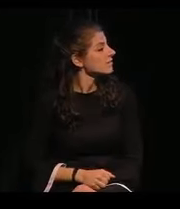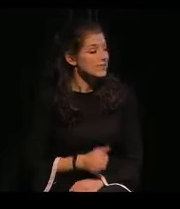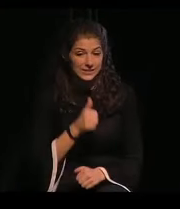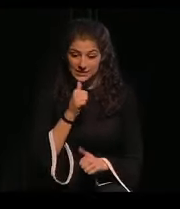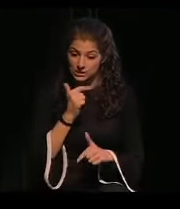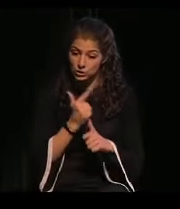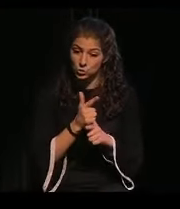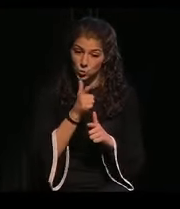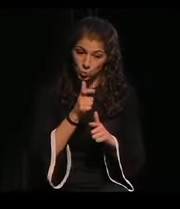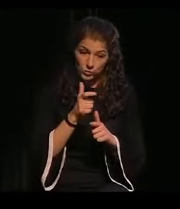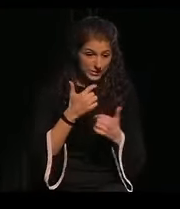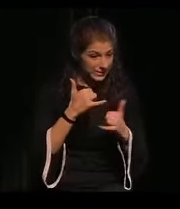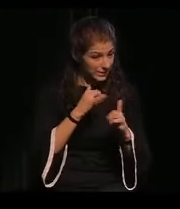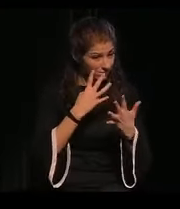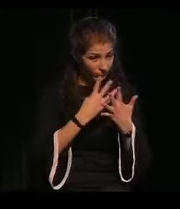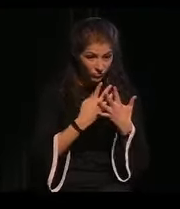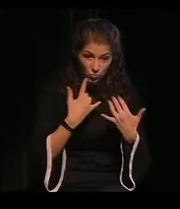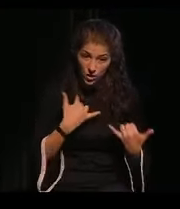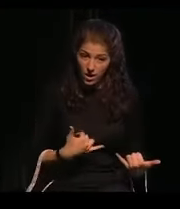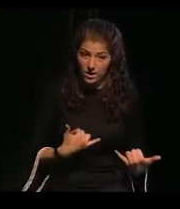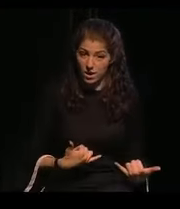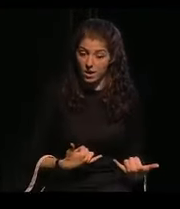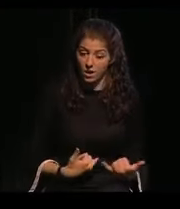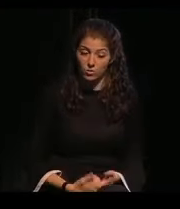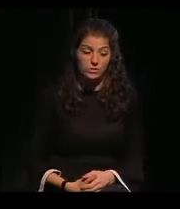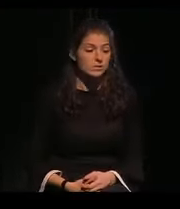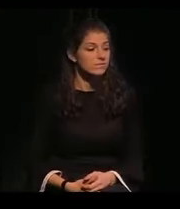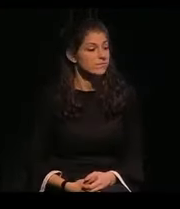Sisters who are still incarcerated right now.